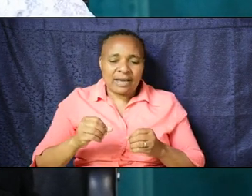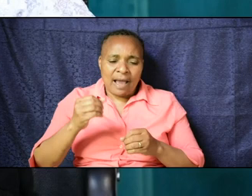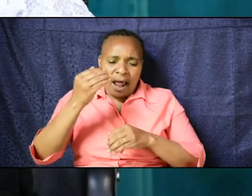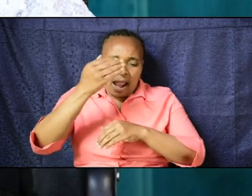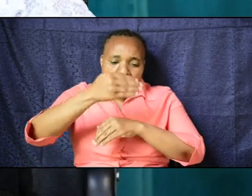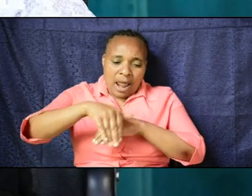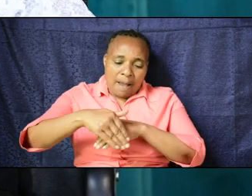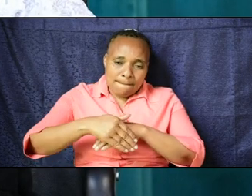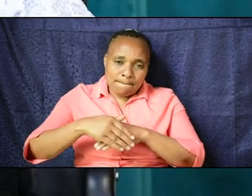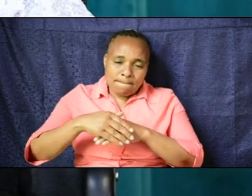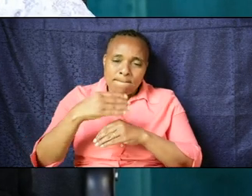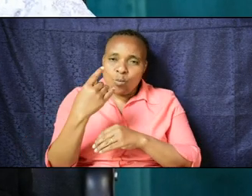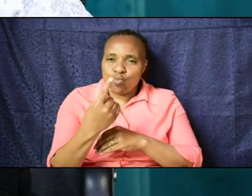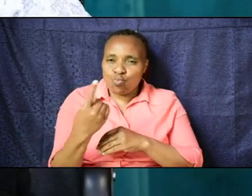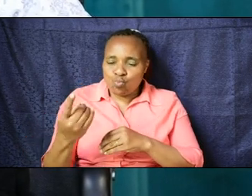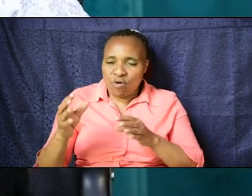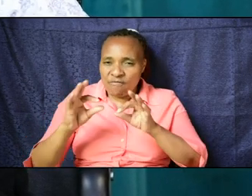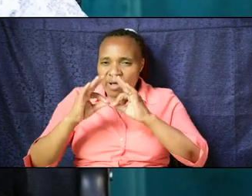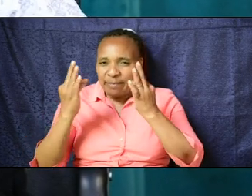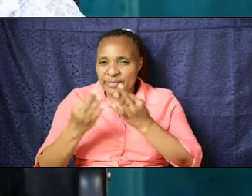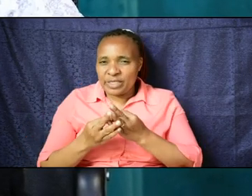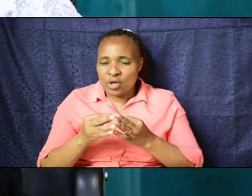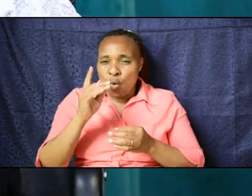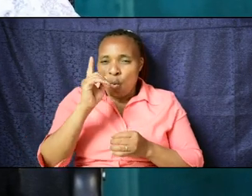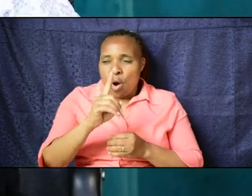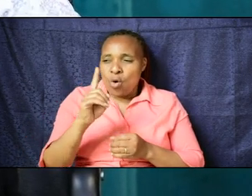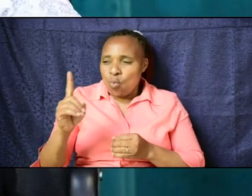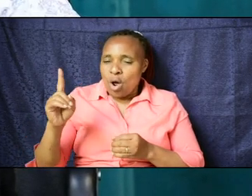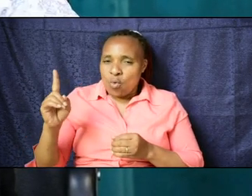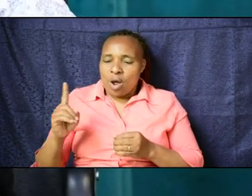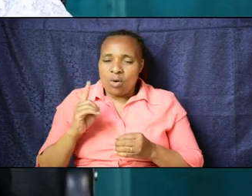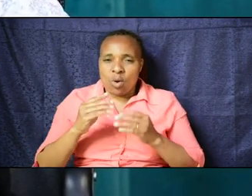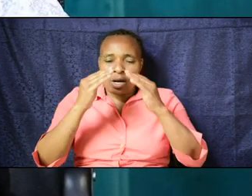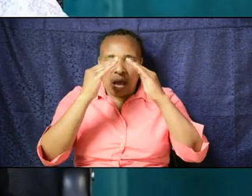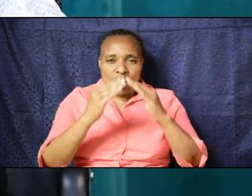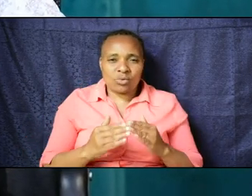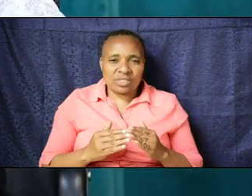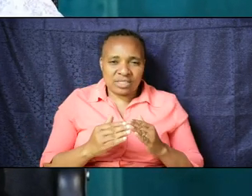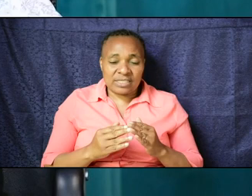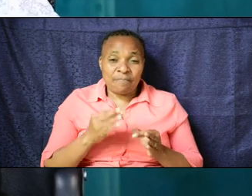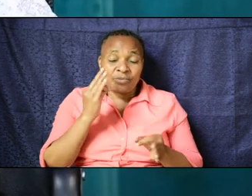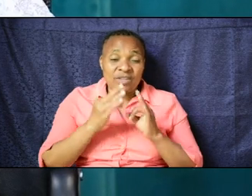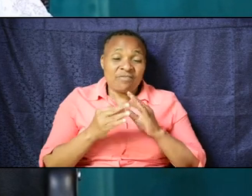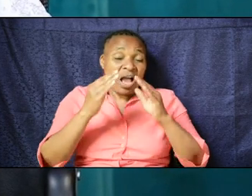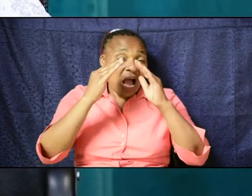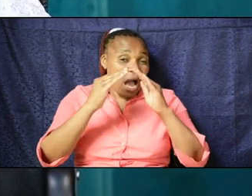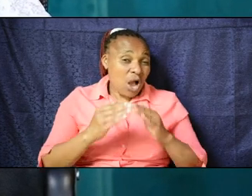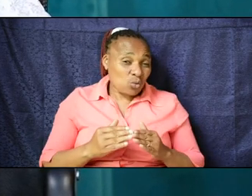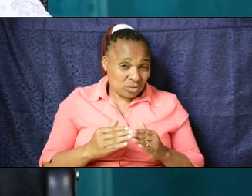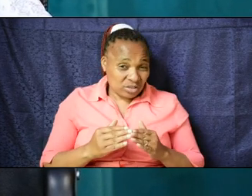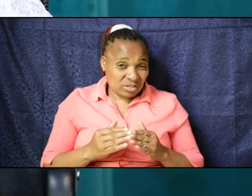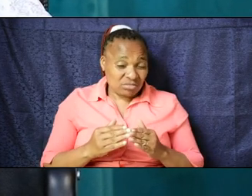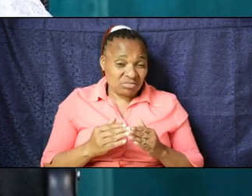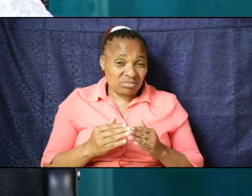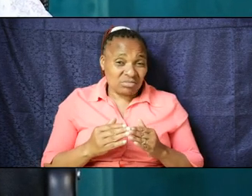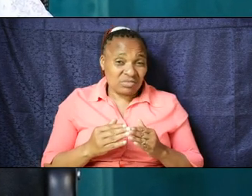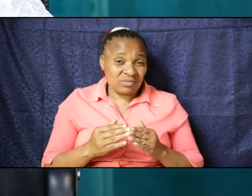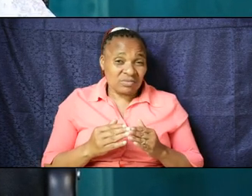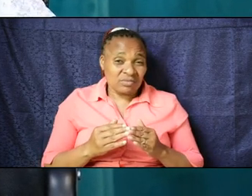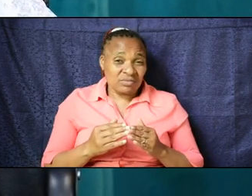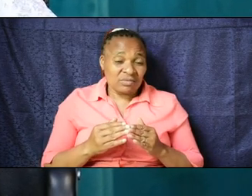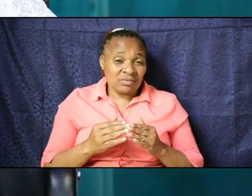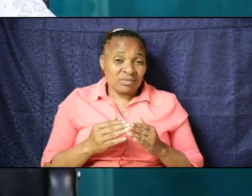family, one for each household. If a household is too small, they